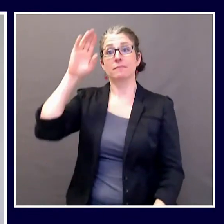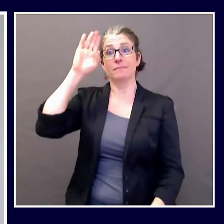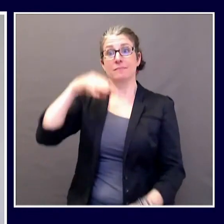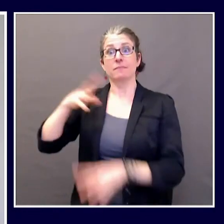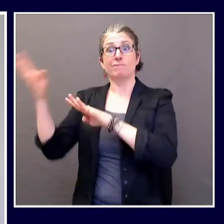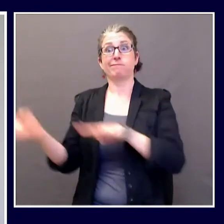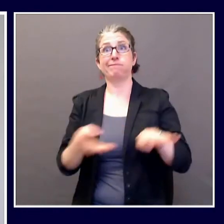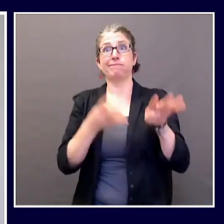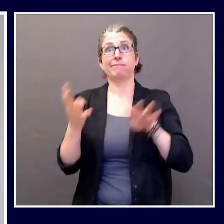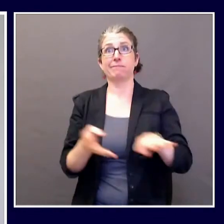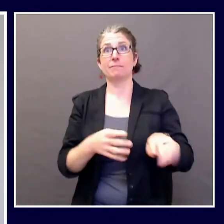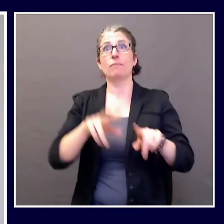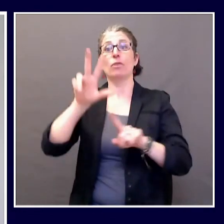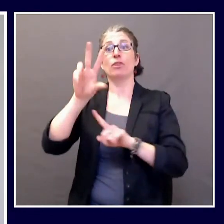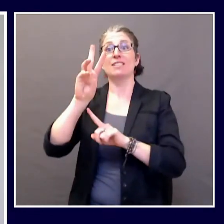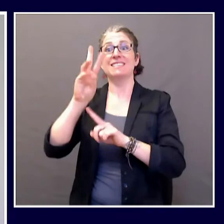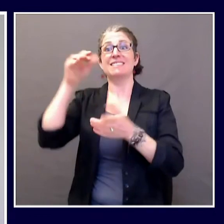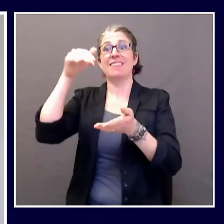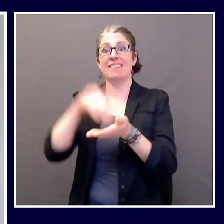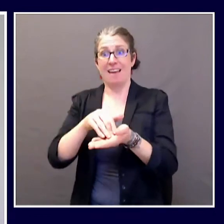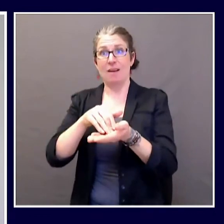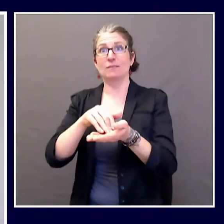36,221 are confirmed,